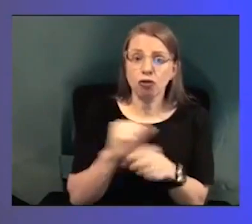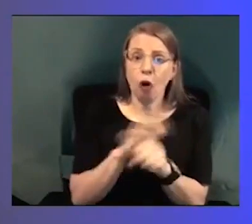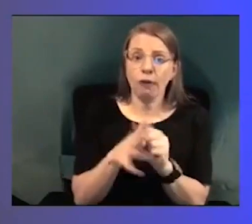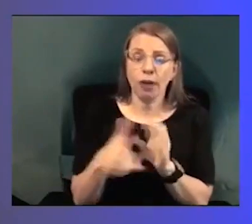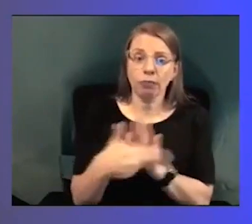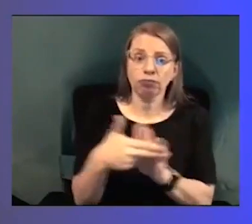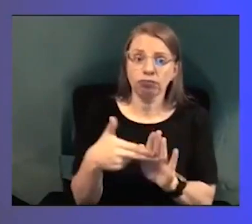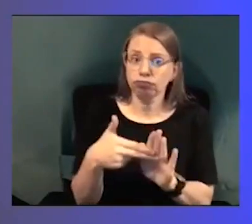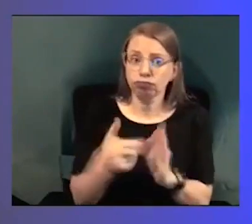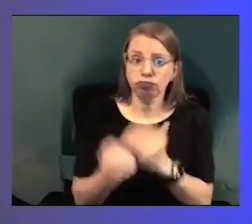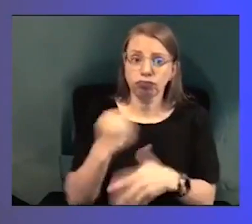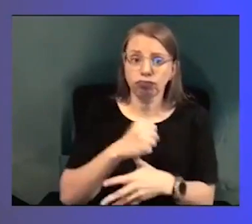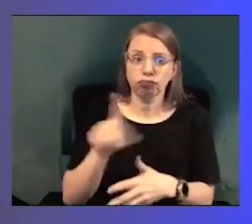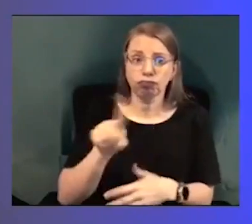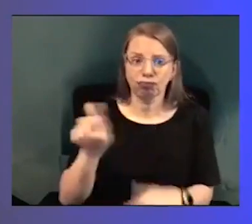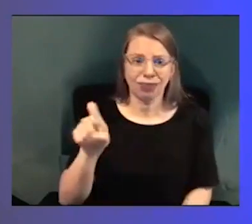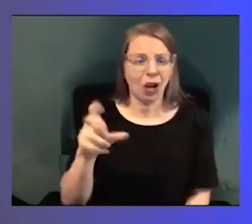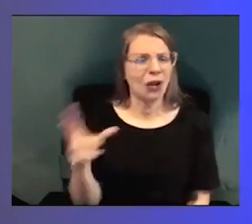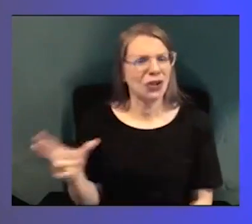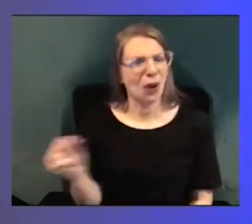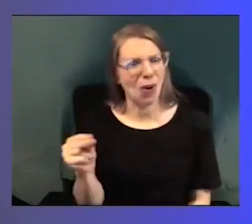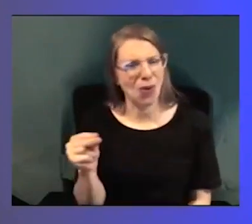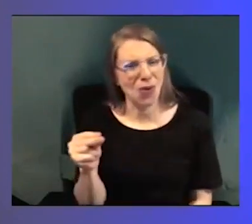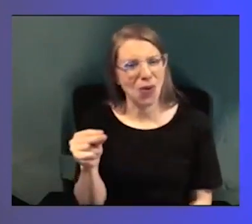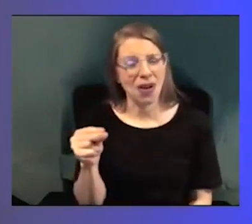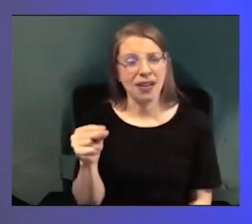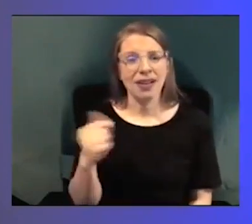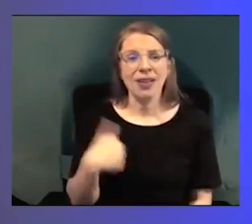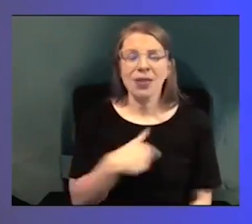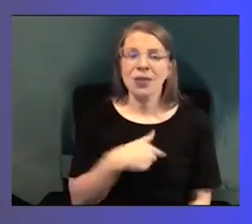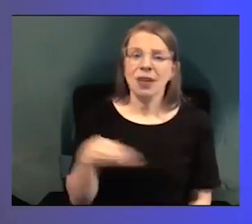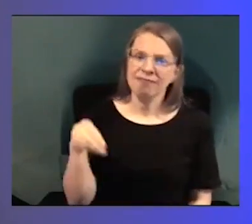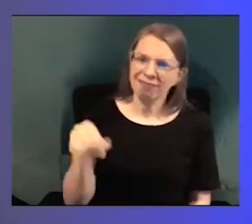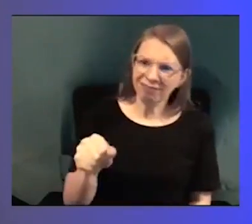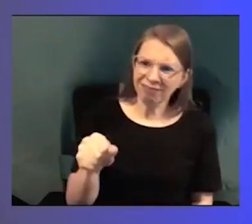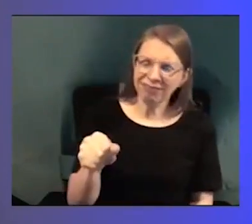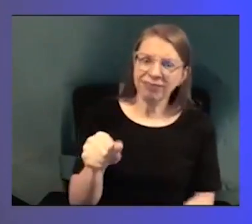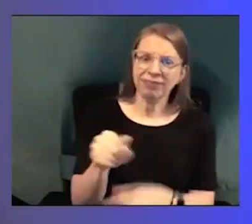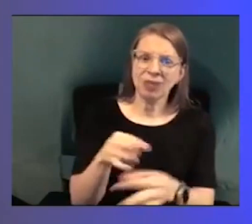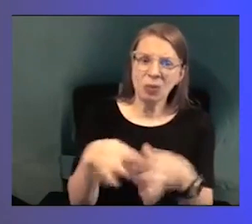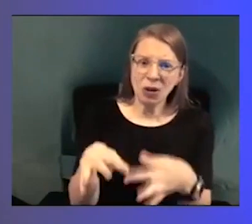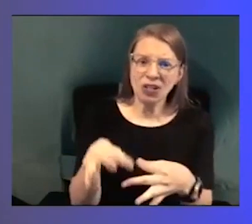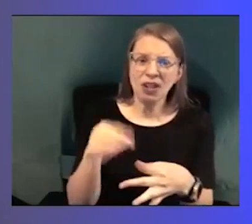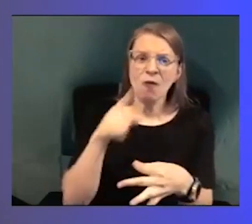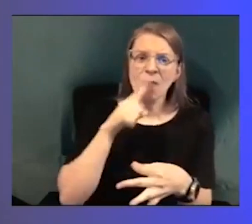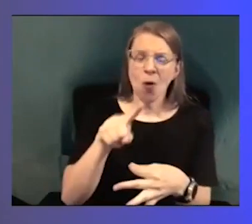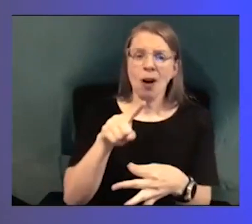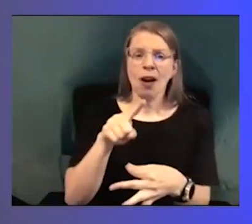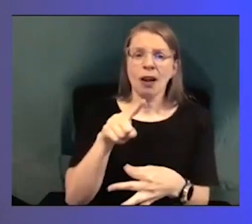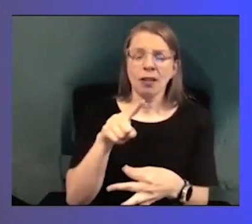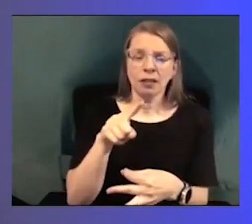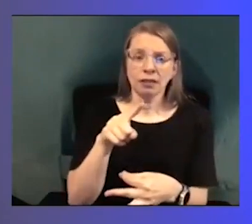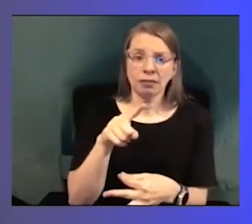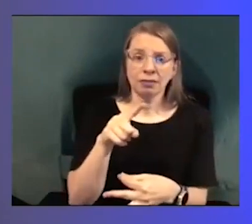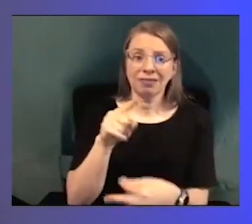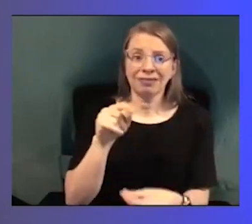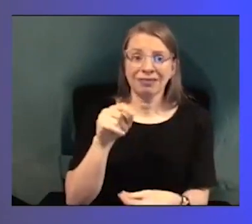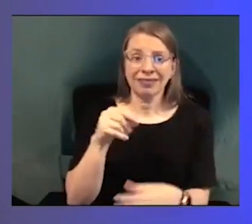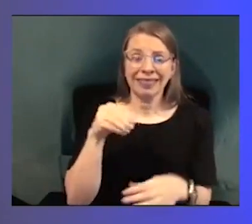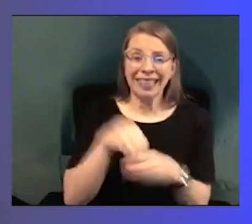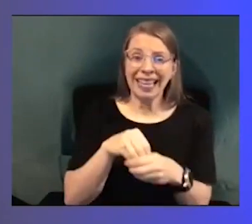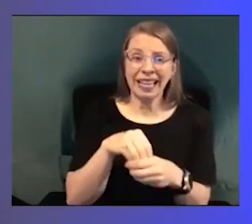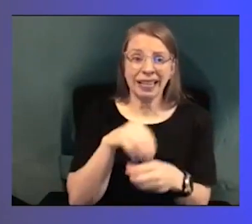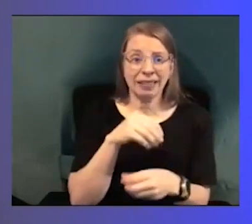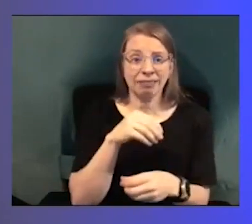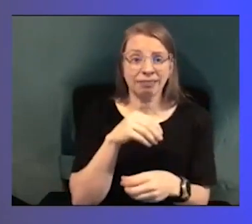of the care when we're seeing these catastrophic bills for the patients that are inpatient, as you know, for weeks and sometimes a